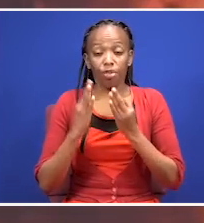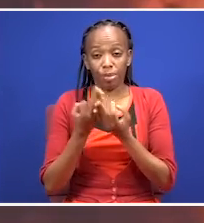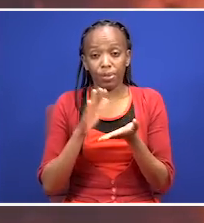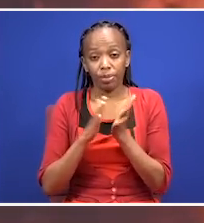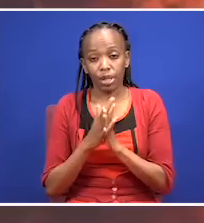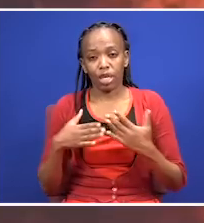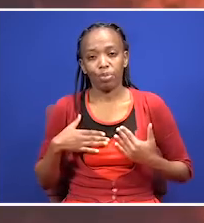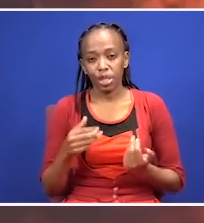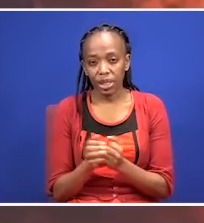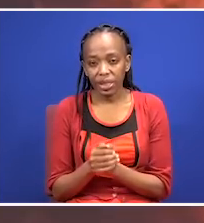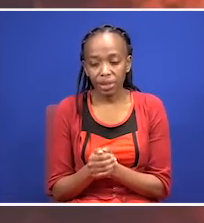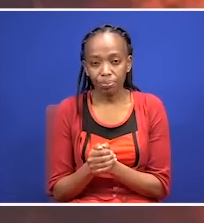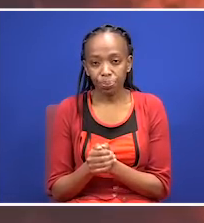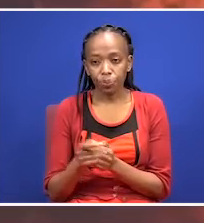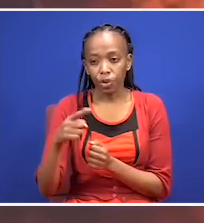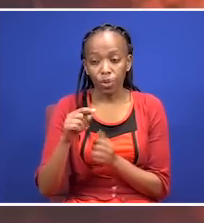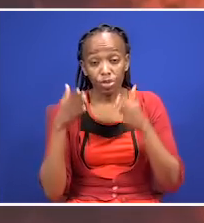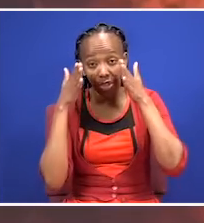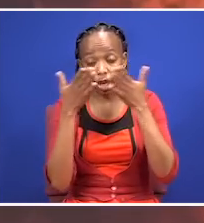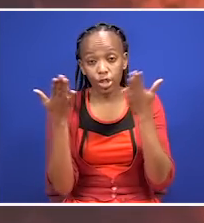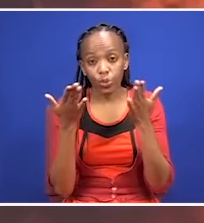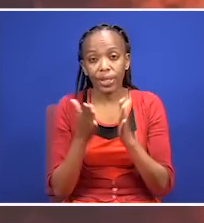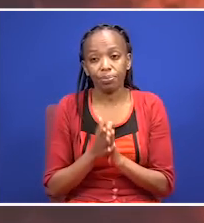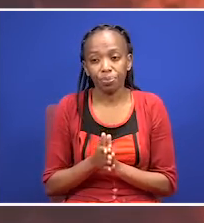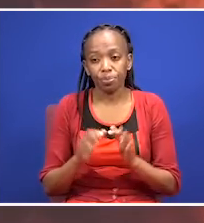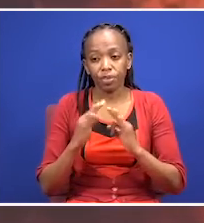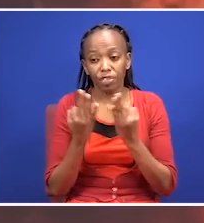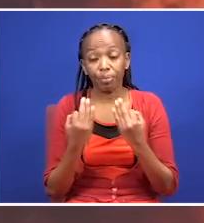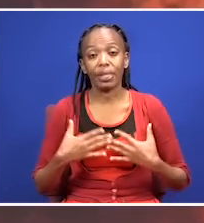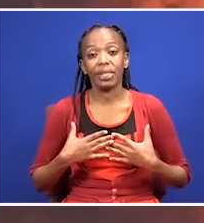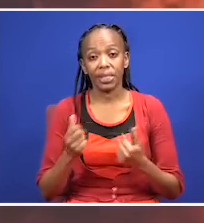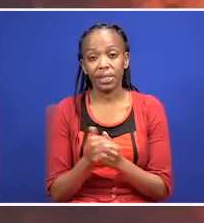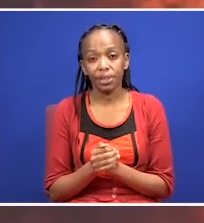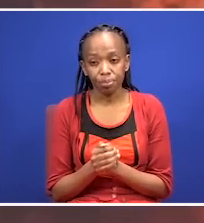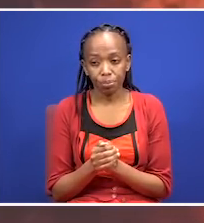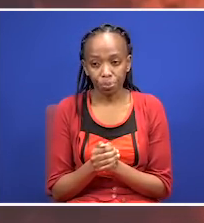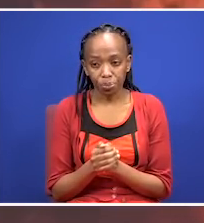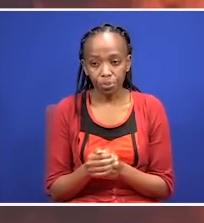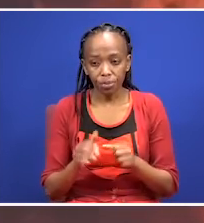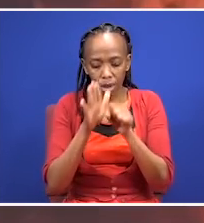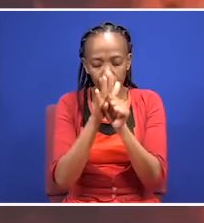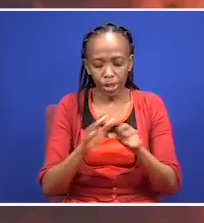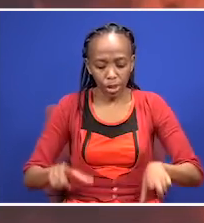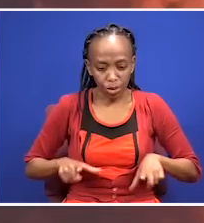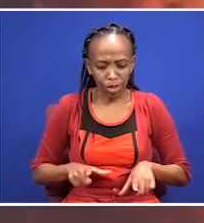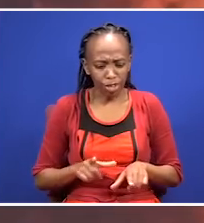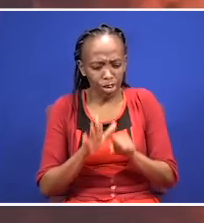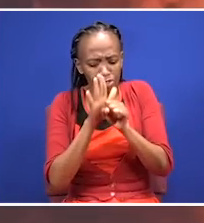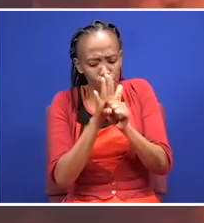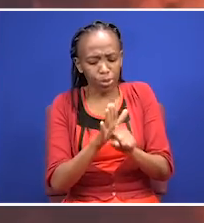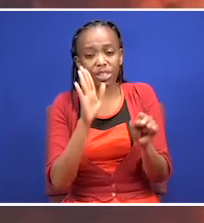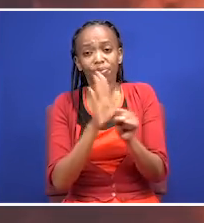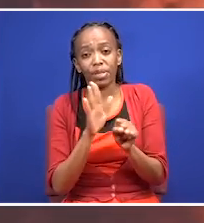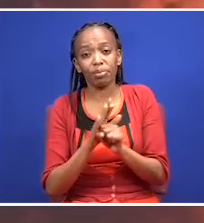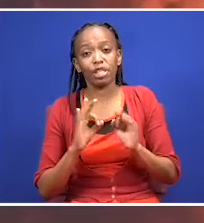be healed we turn our focus today to family healing the pressures of life have pushed many many